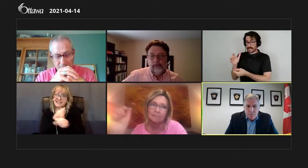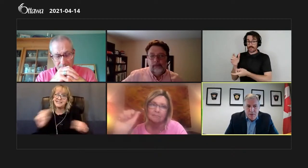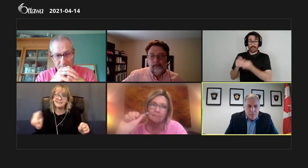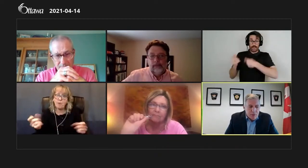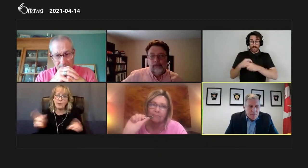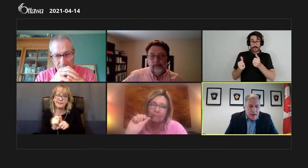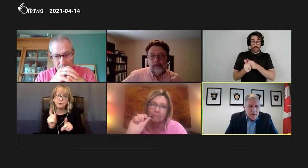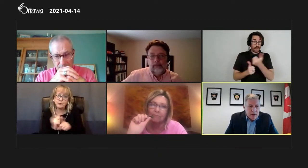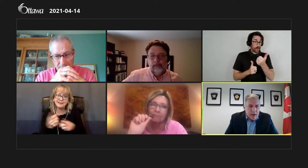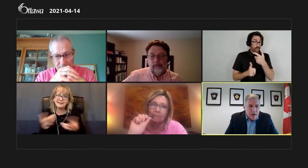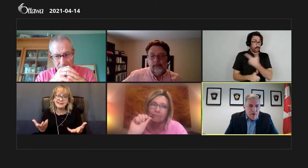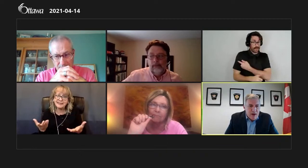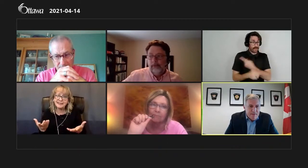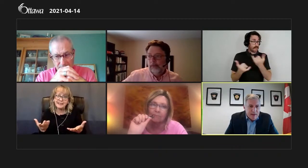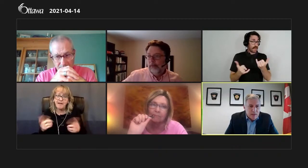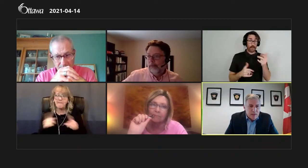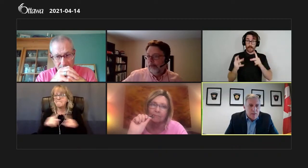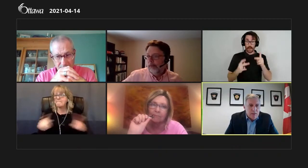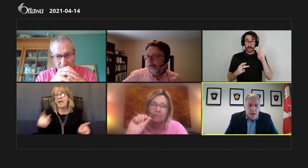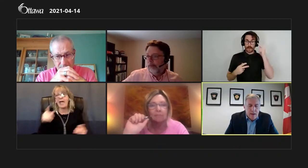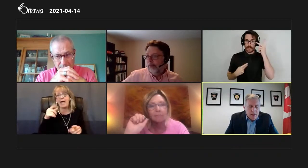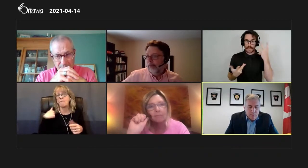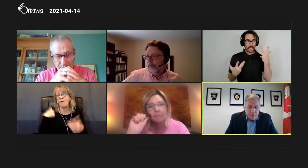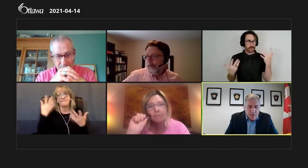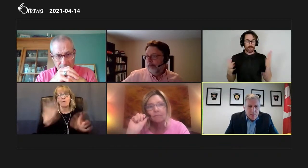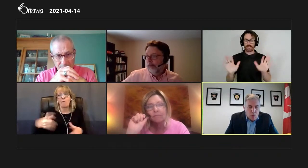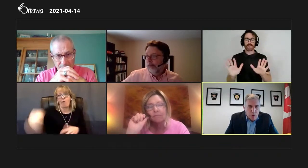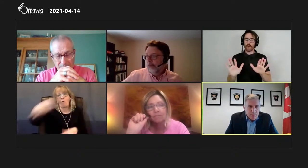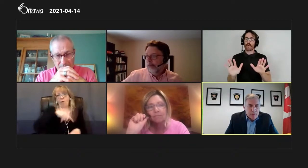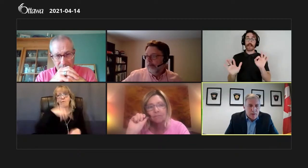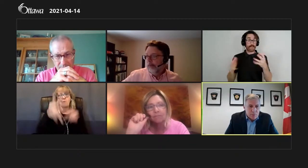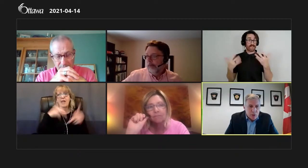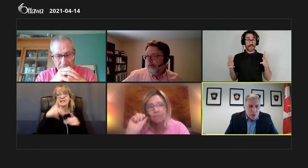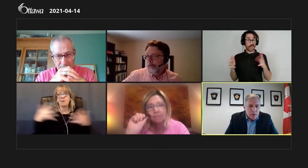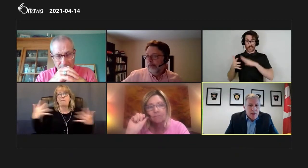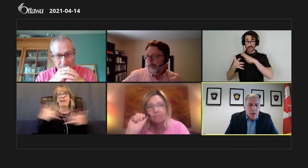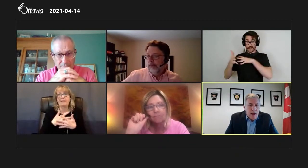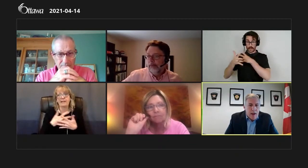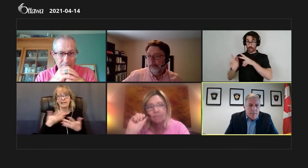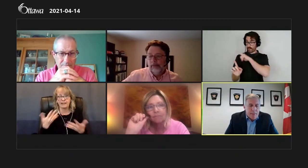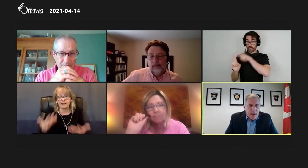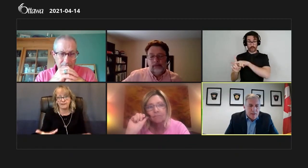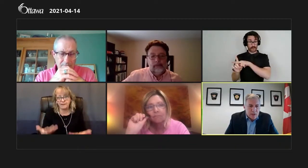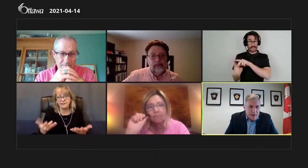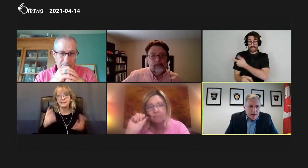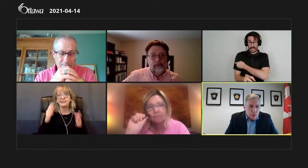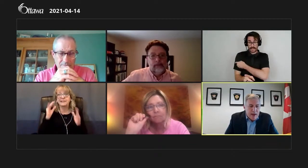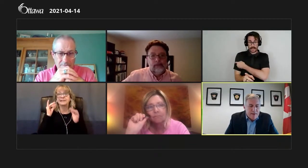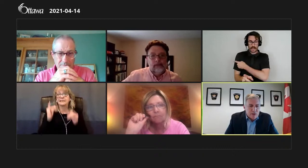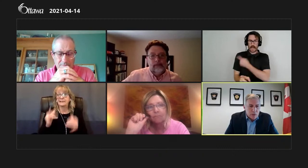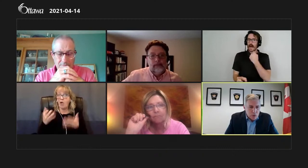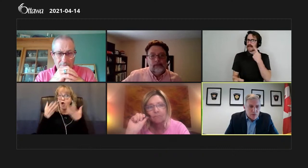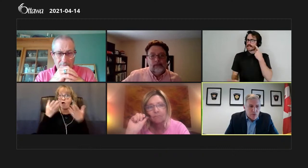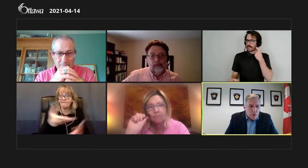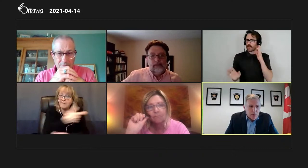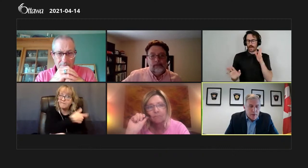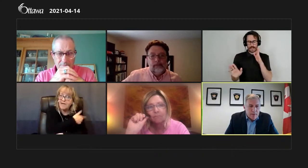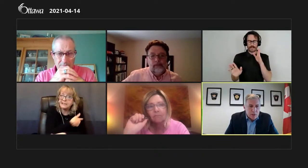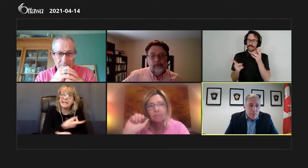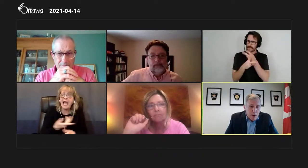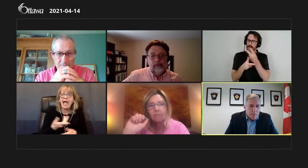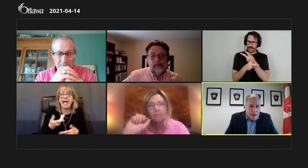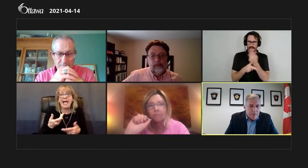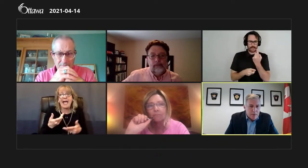want people to panic right now. If you have a vaccine, rather an appointment, and it's booked, I suspect we'll have a solution for